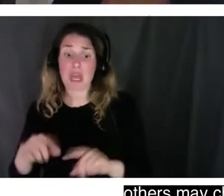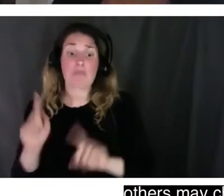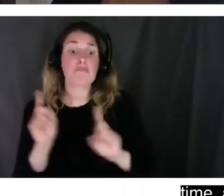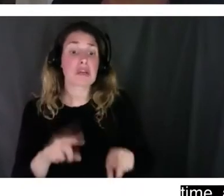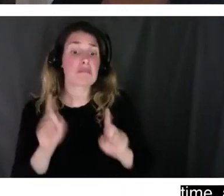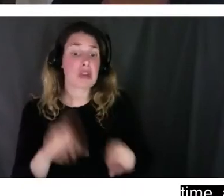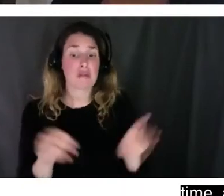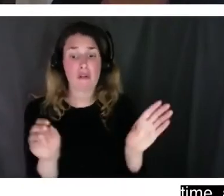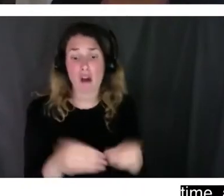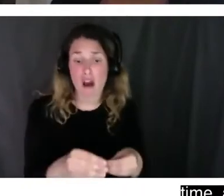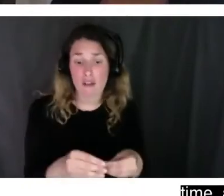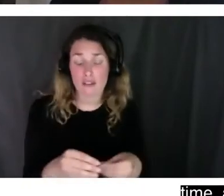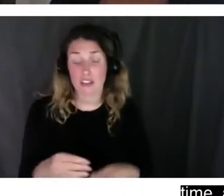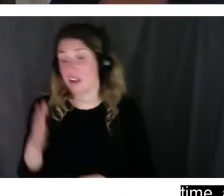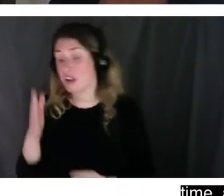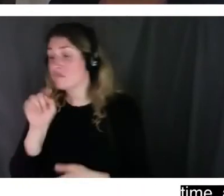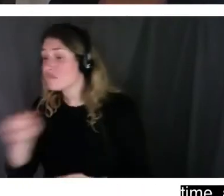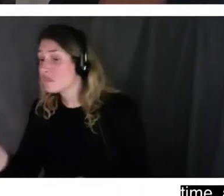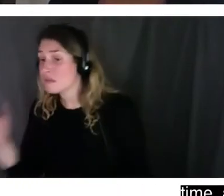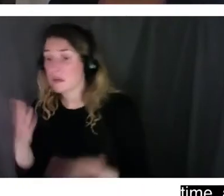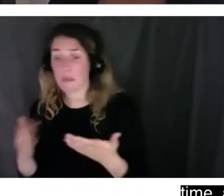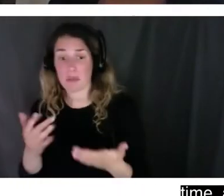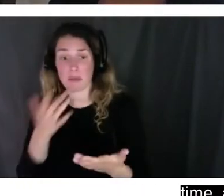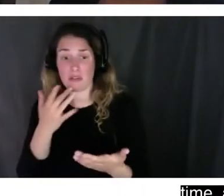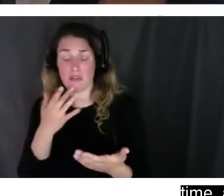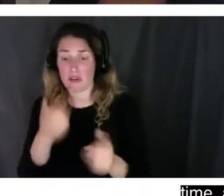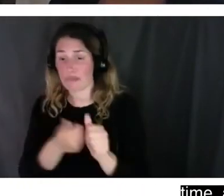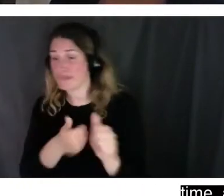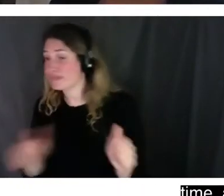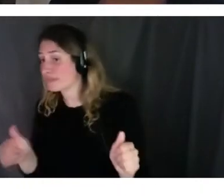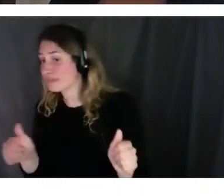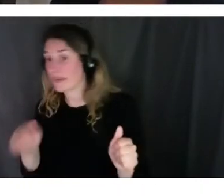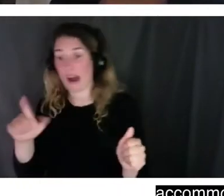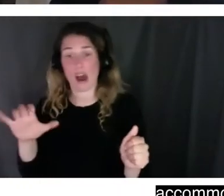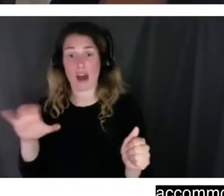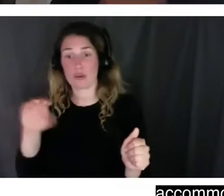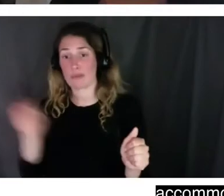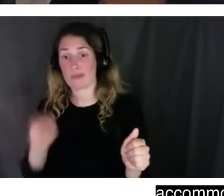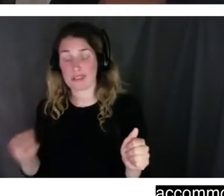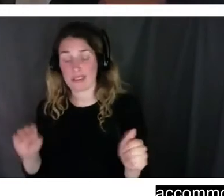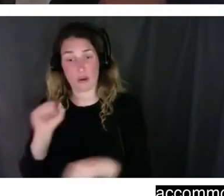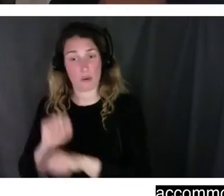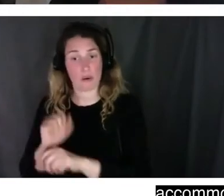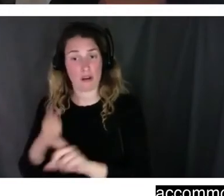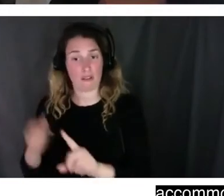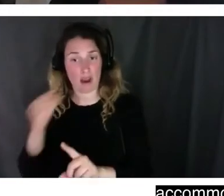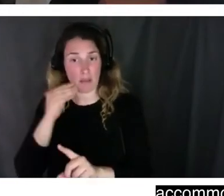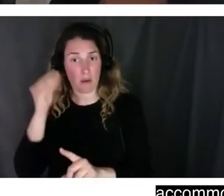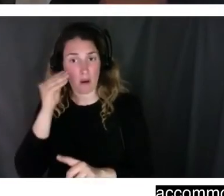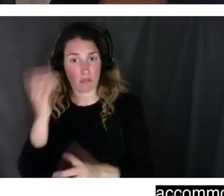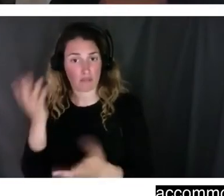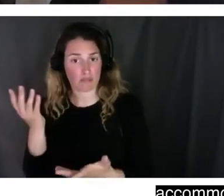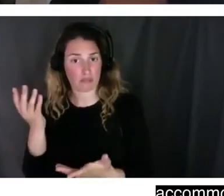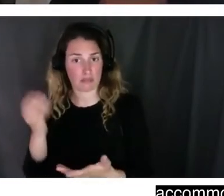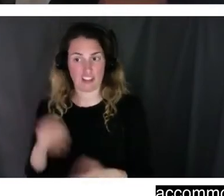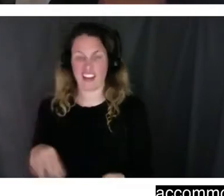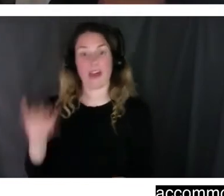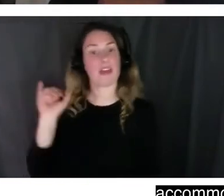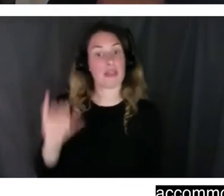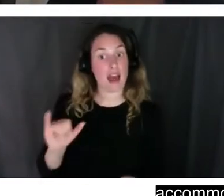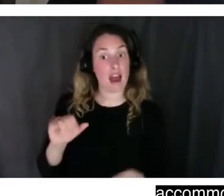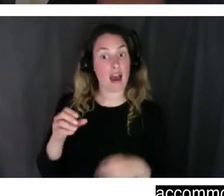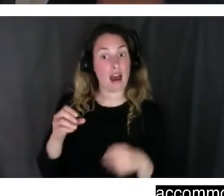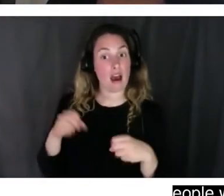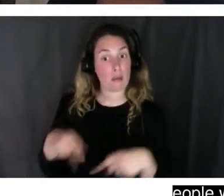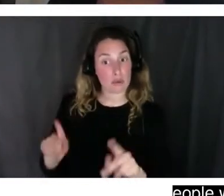almost 100% of the time at home. I think it's a great accommodation strategy